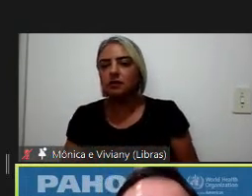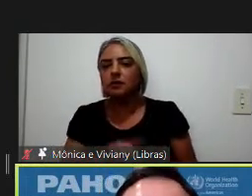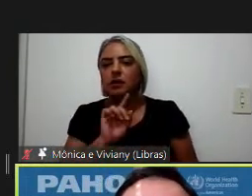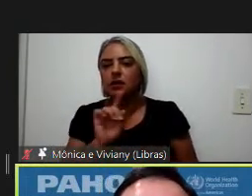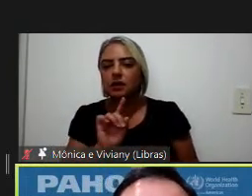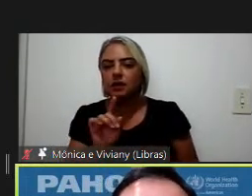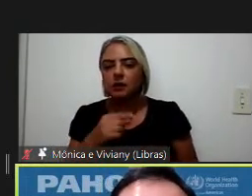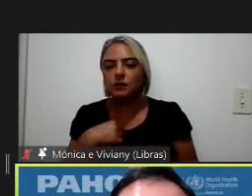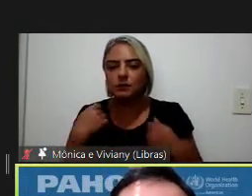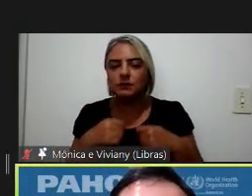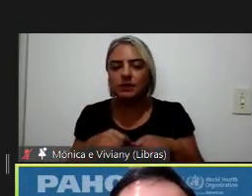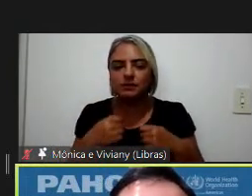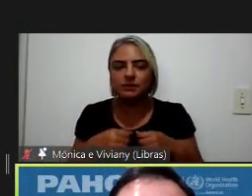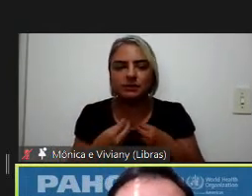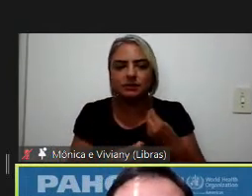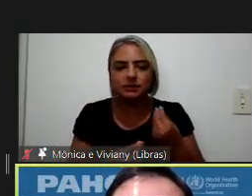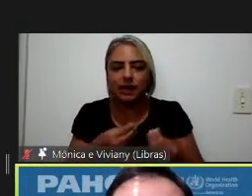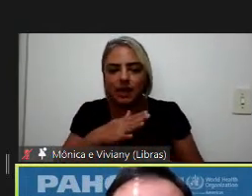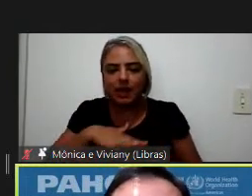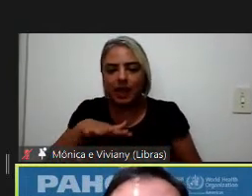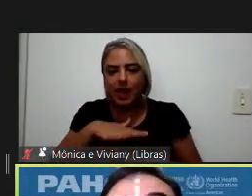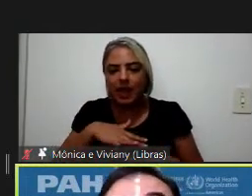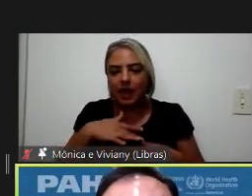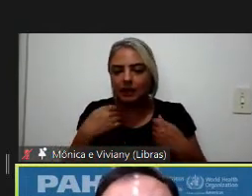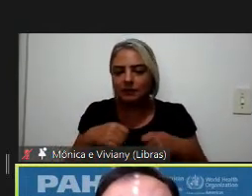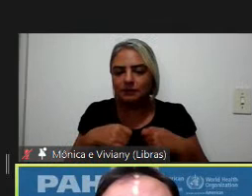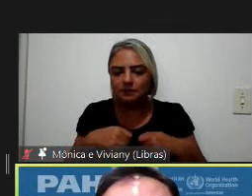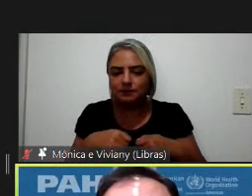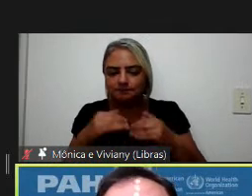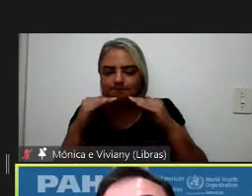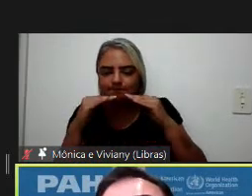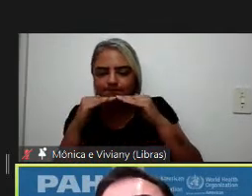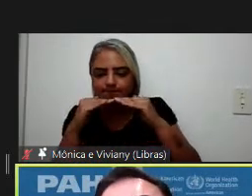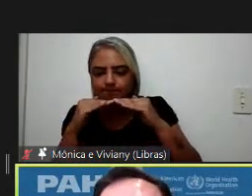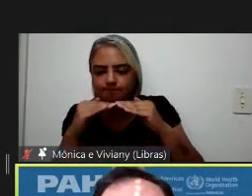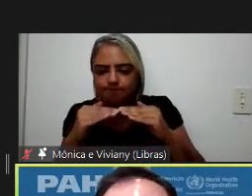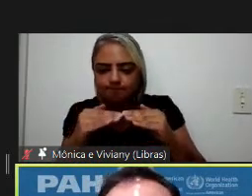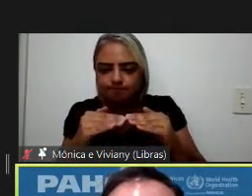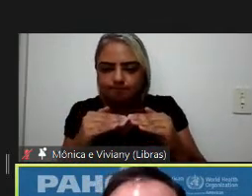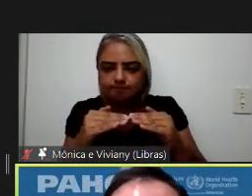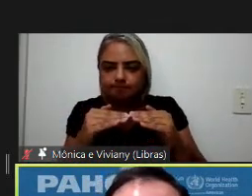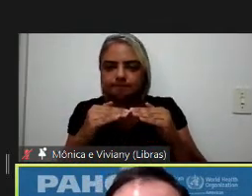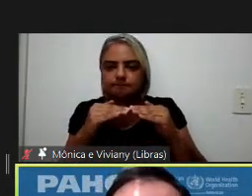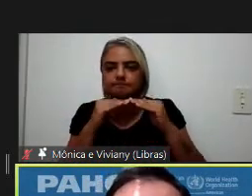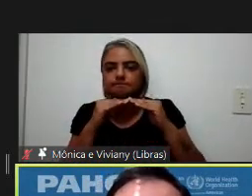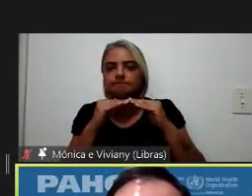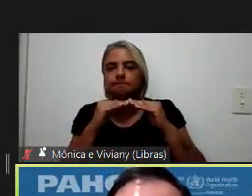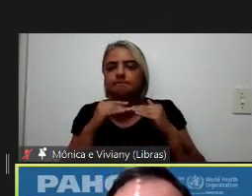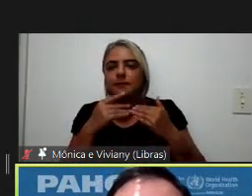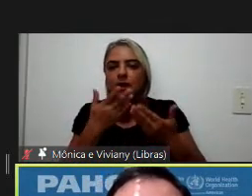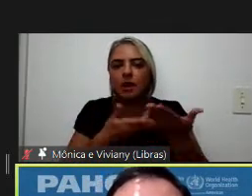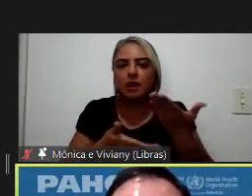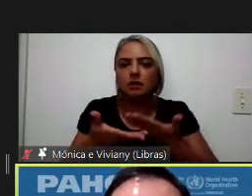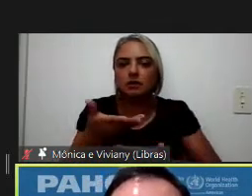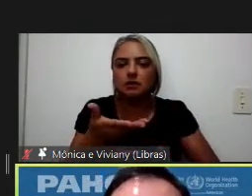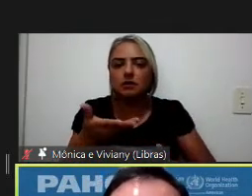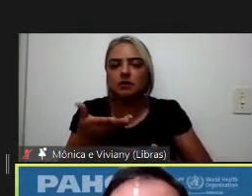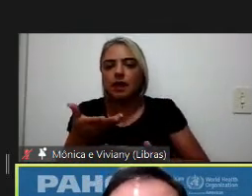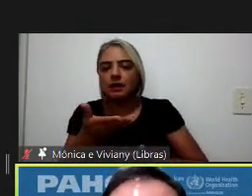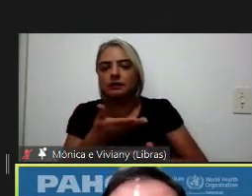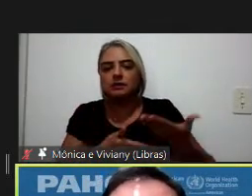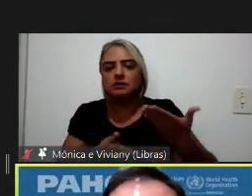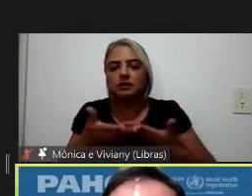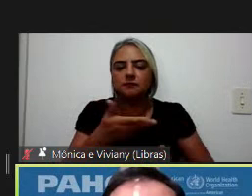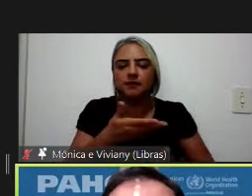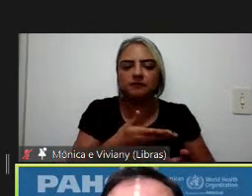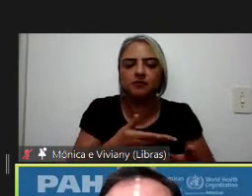6 areas that are not necessarily that need to be aligned or to be worked in a